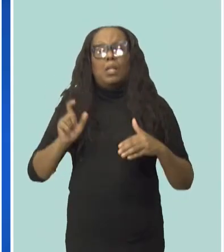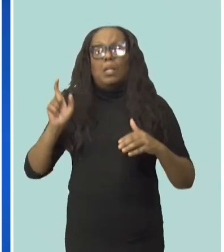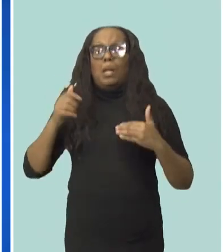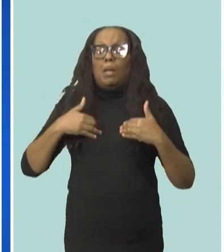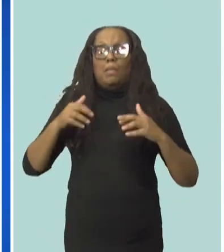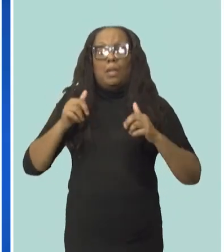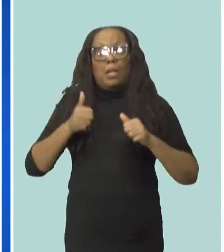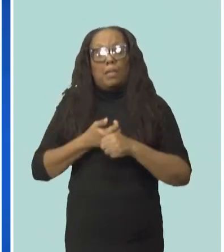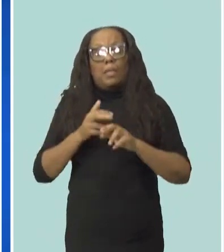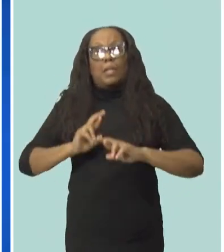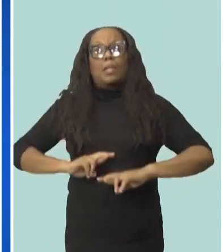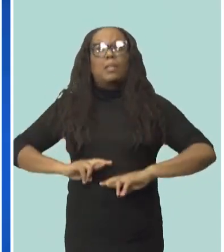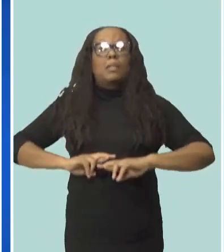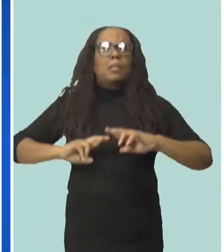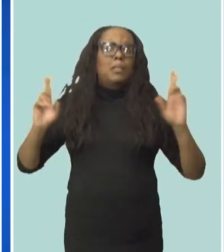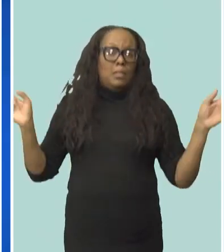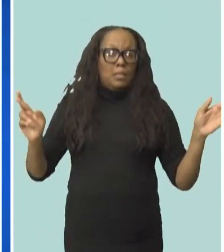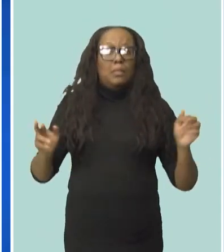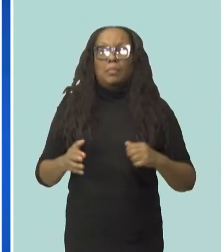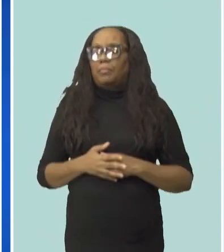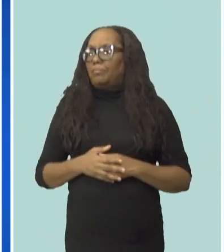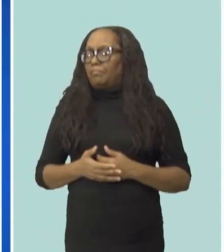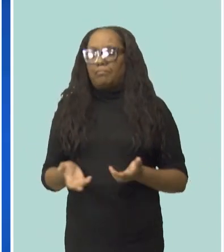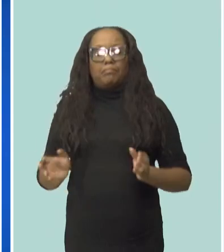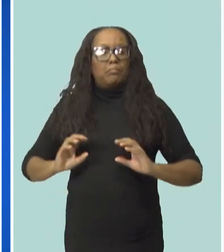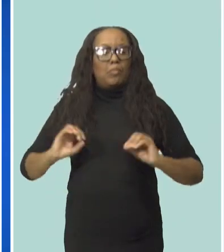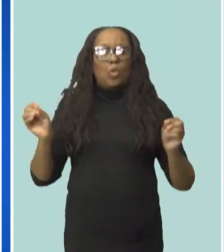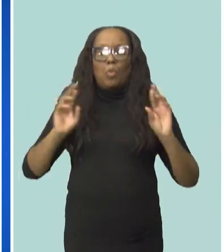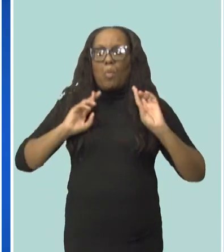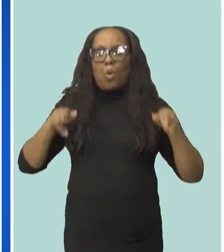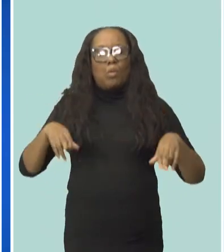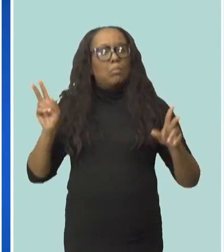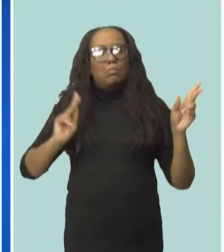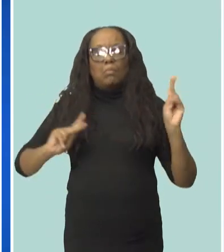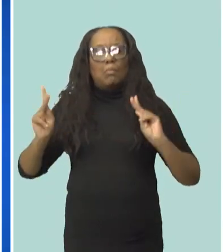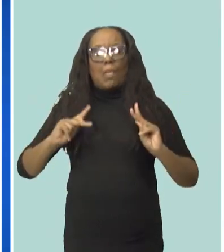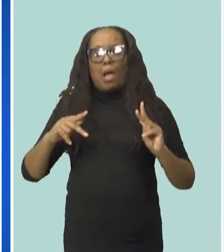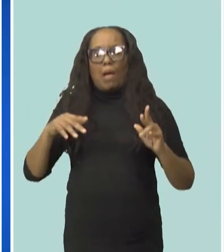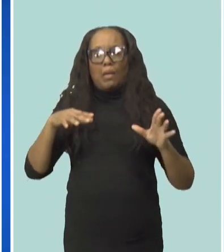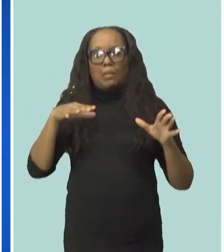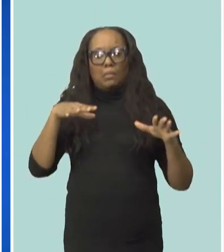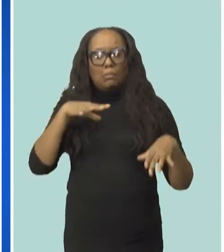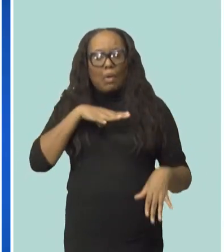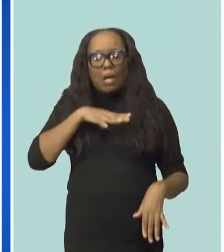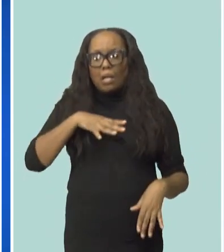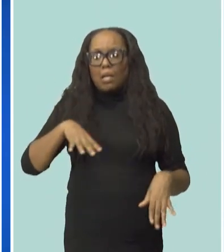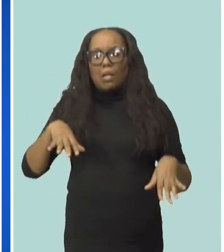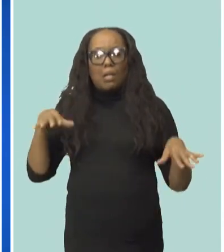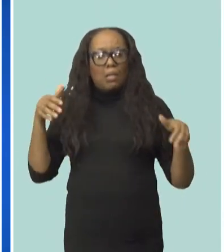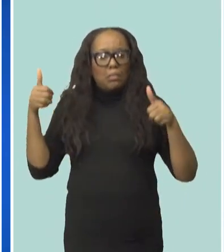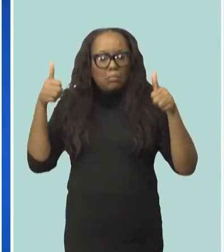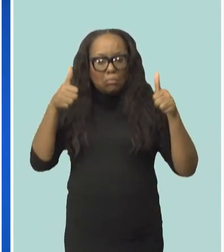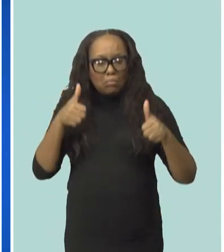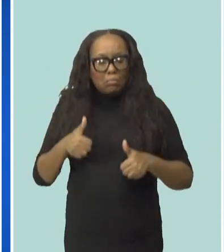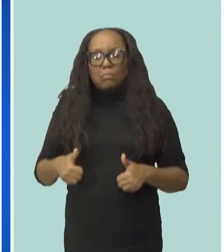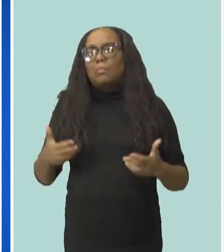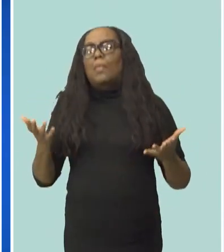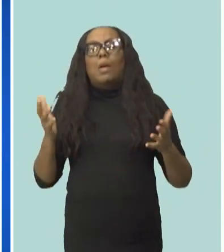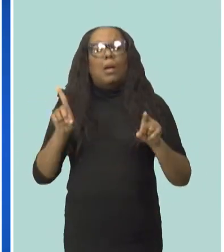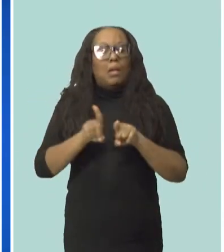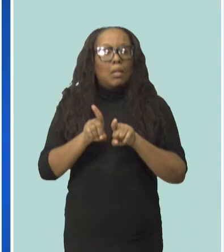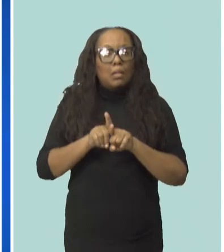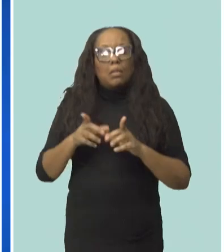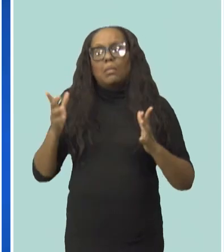their costumes in stock. I haven't had any reports of anyone having issues with delays in entries. We also